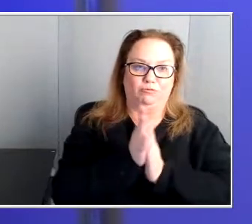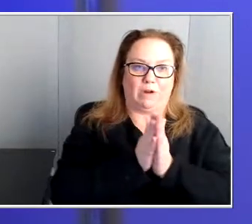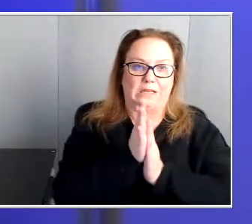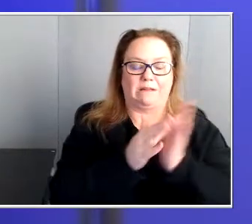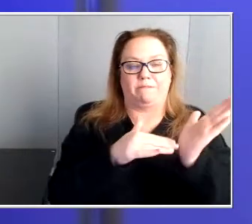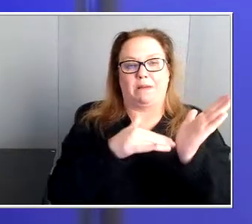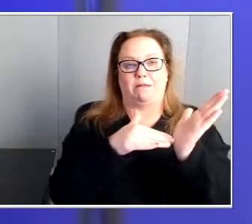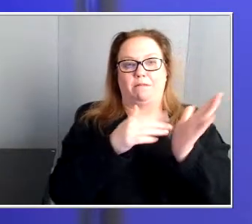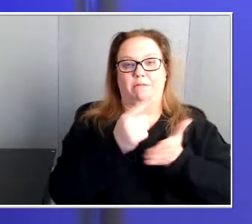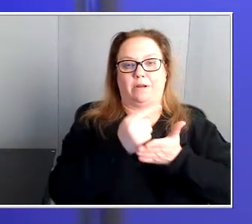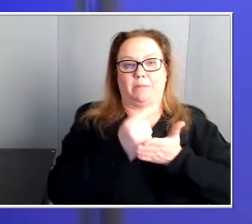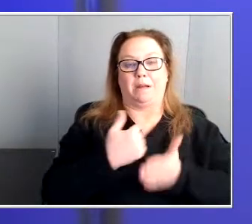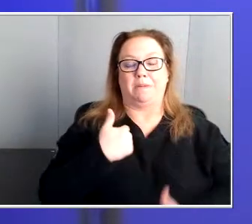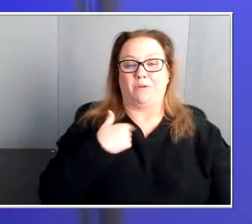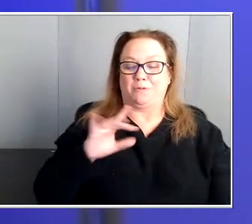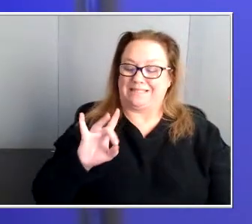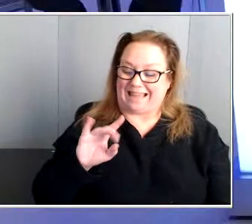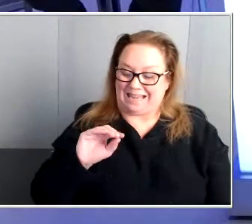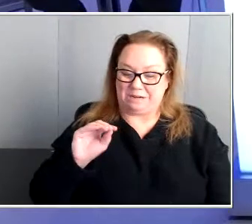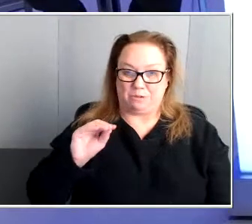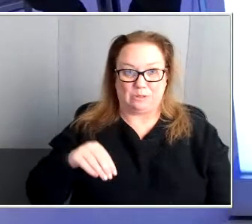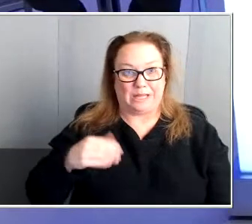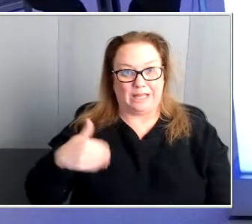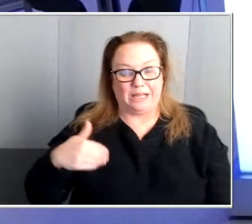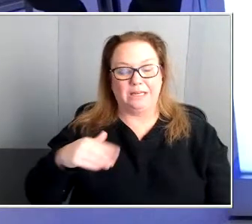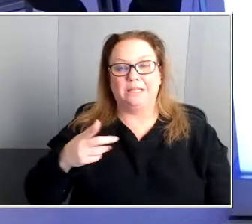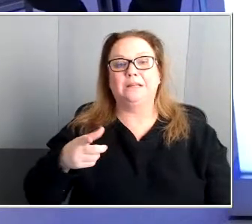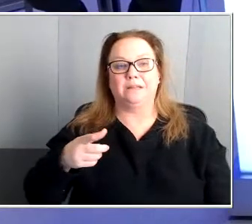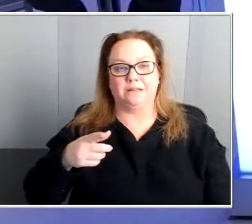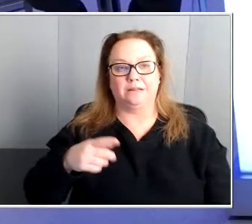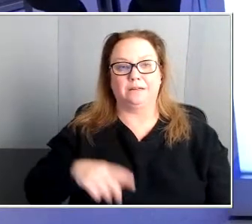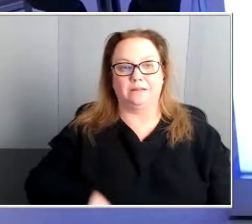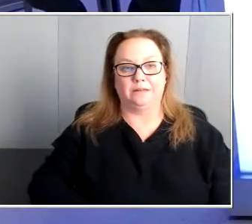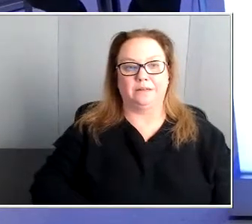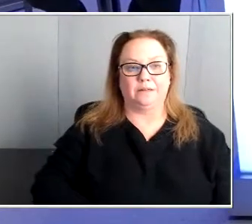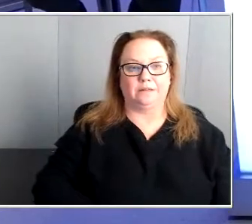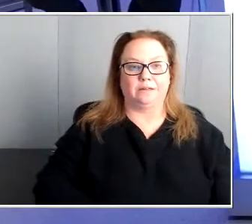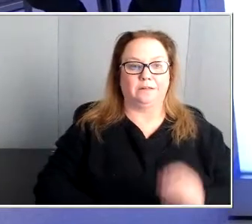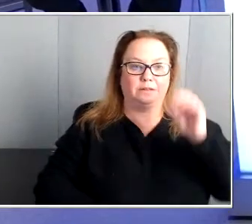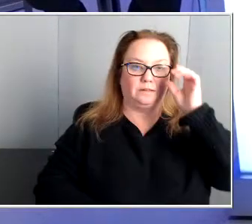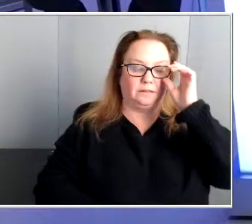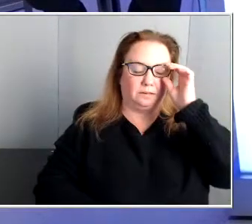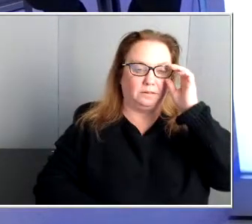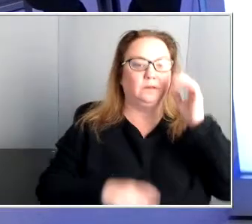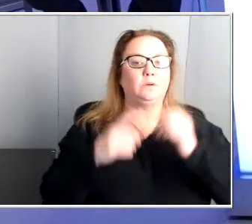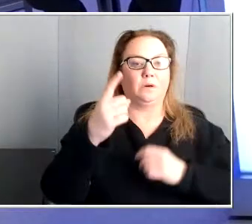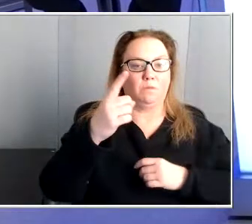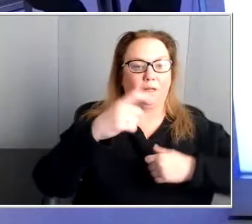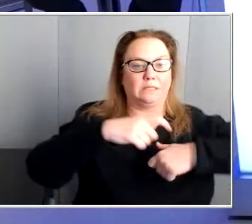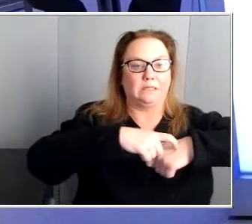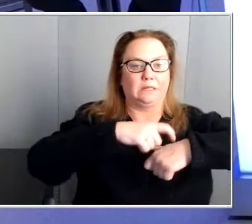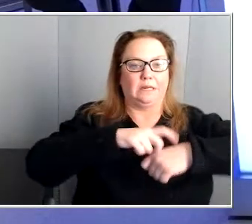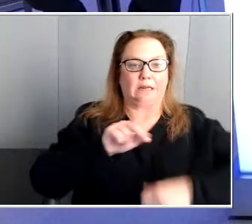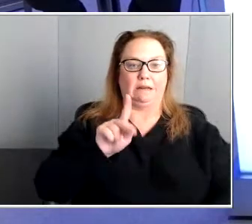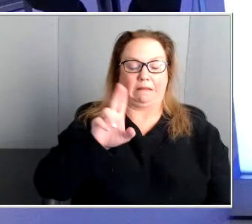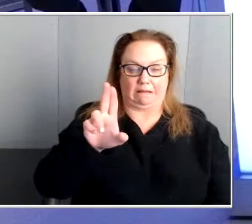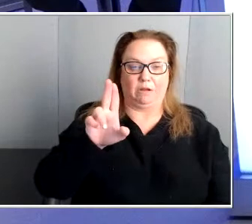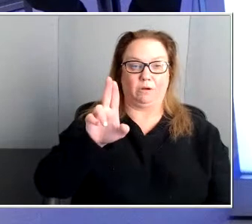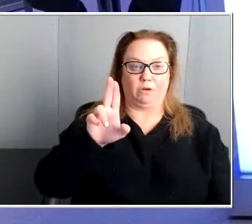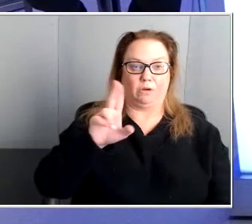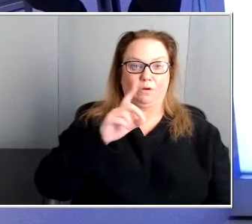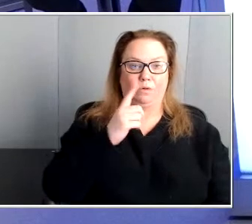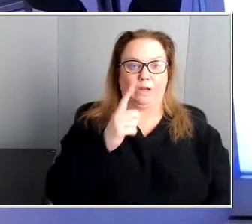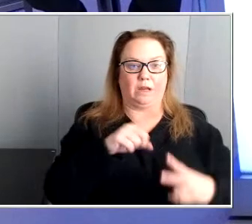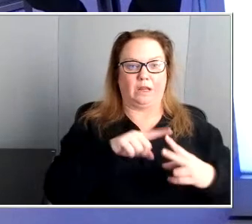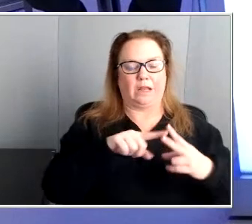was 8%. Dr. Shah. So I would like to add, we did one study at KU, and we had one more center.